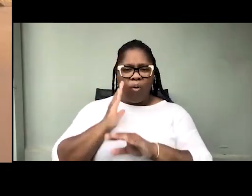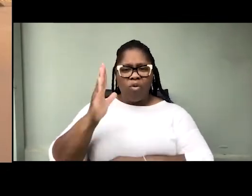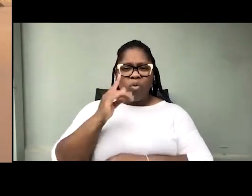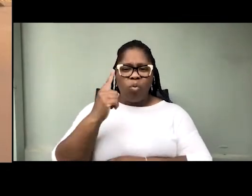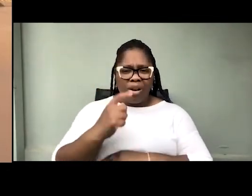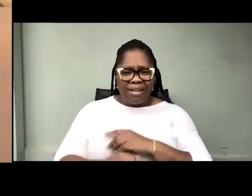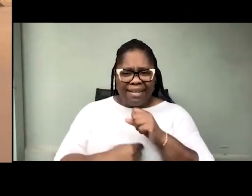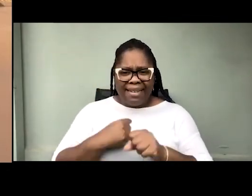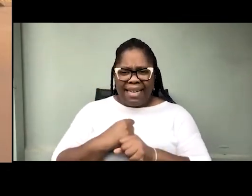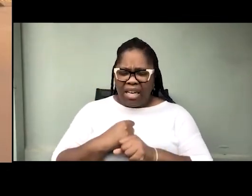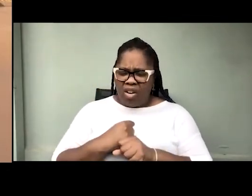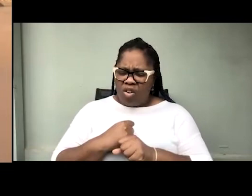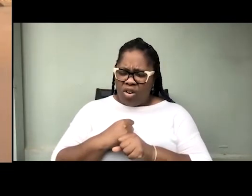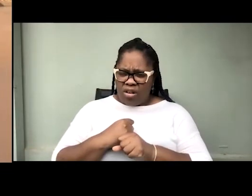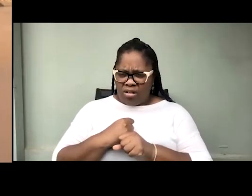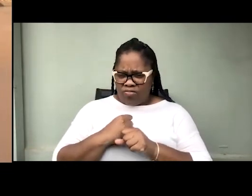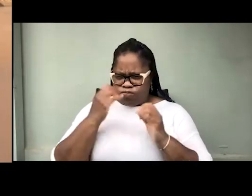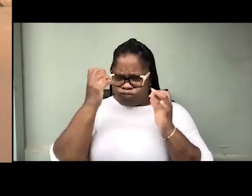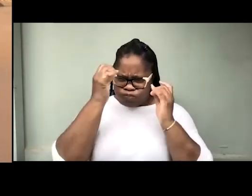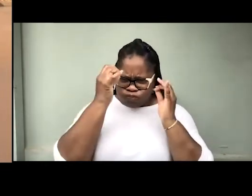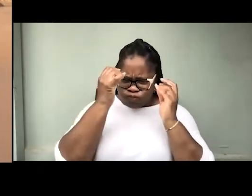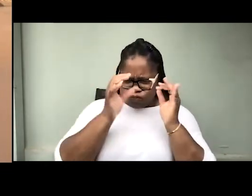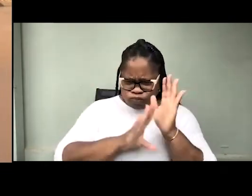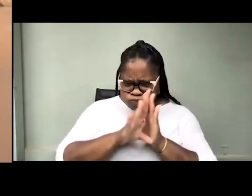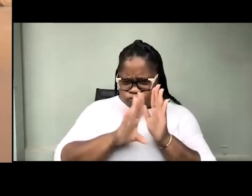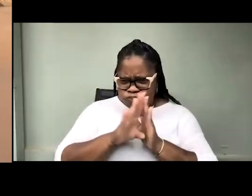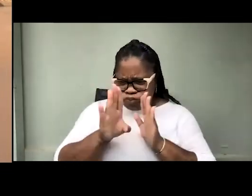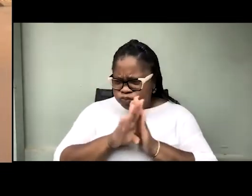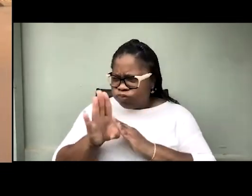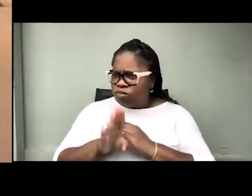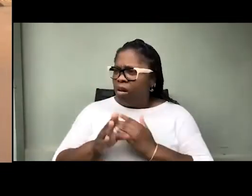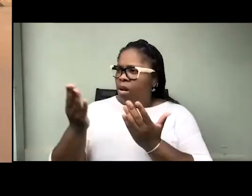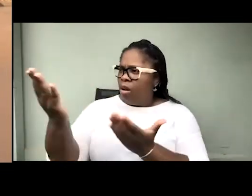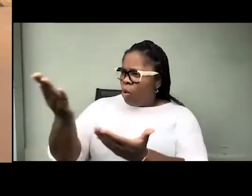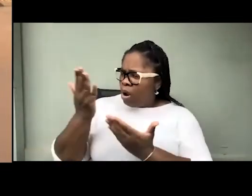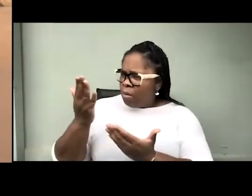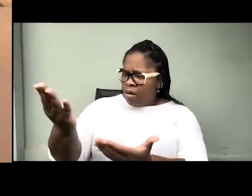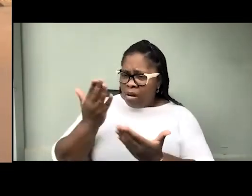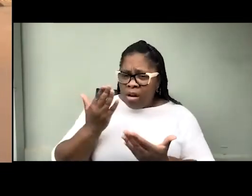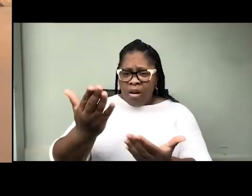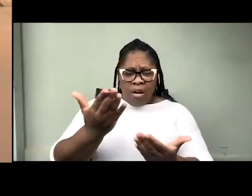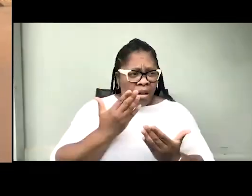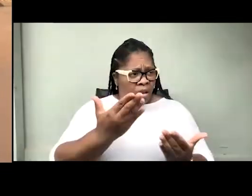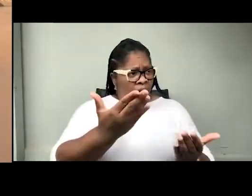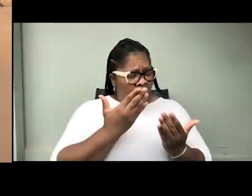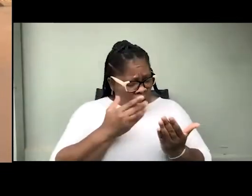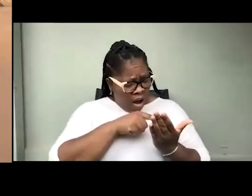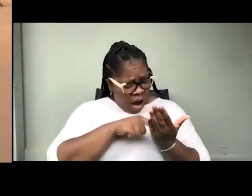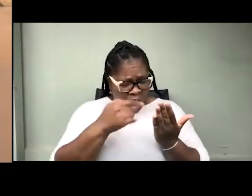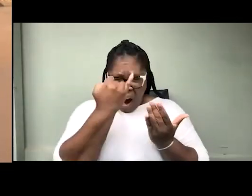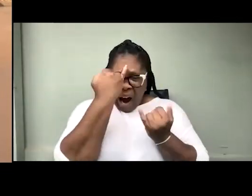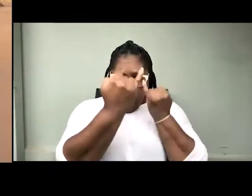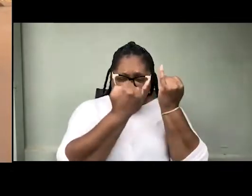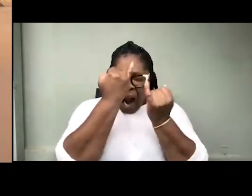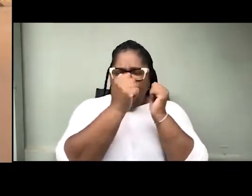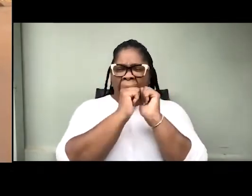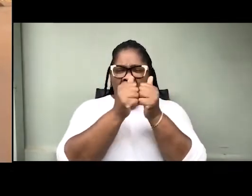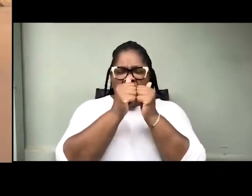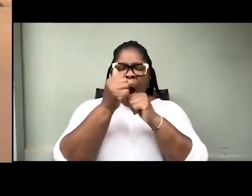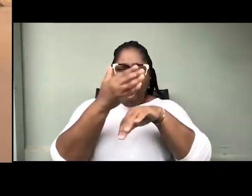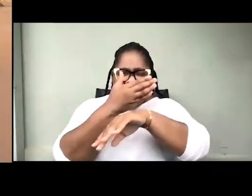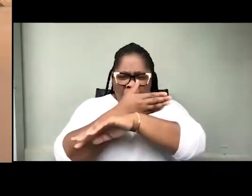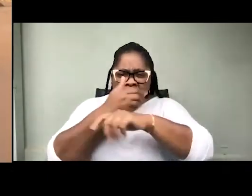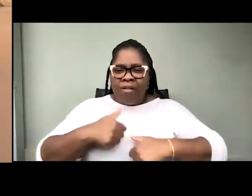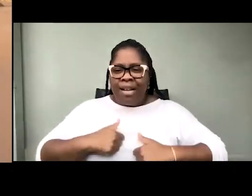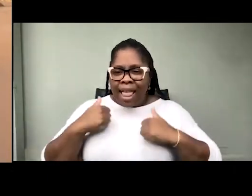plan, and we received over 800 recommendations for things we can do to improve the lives of older adults and people with disabilities.